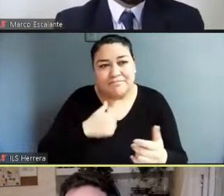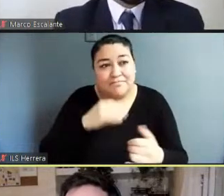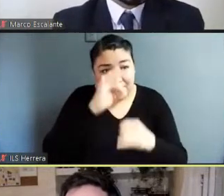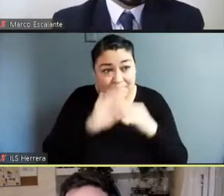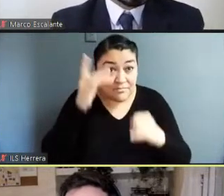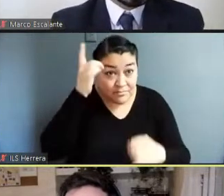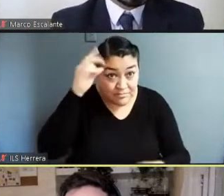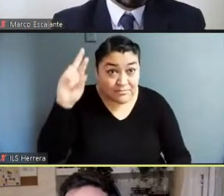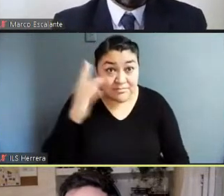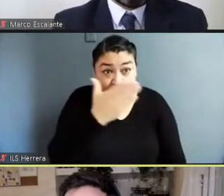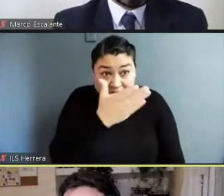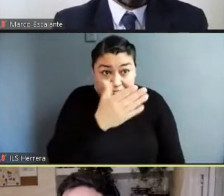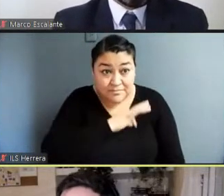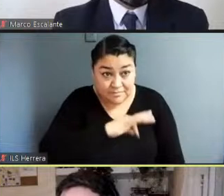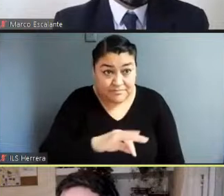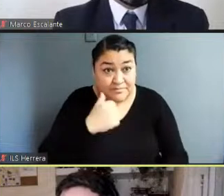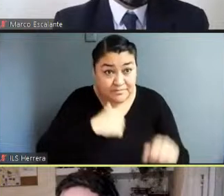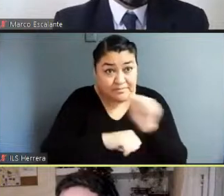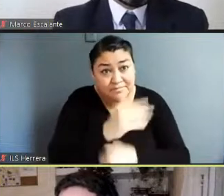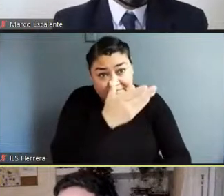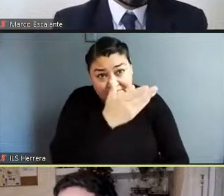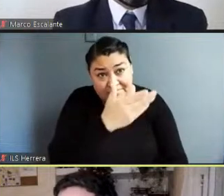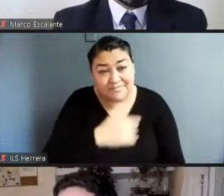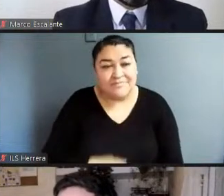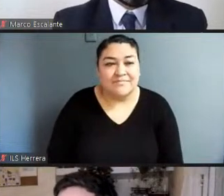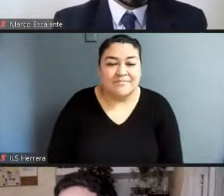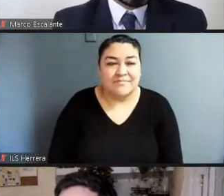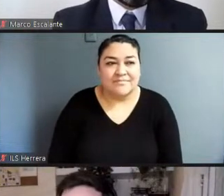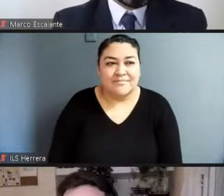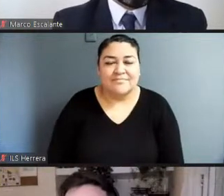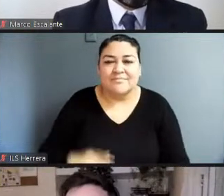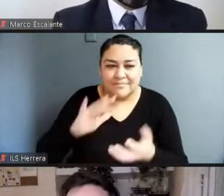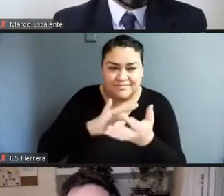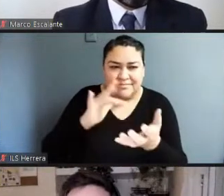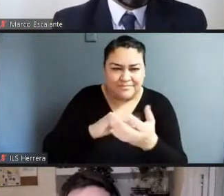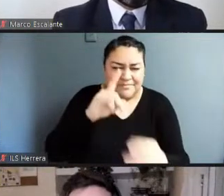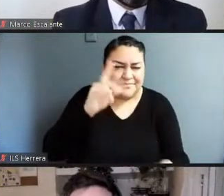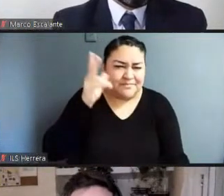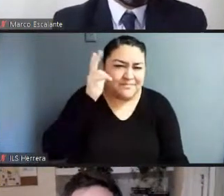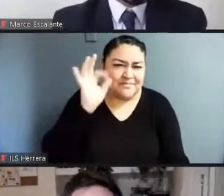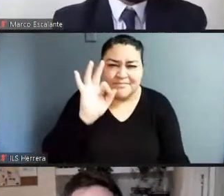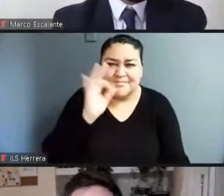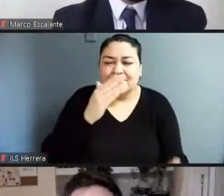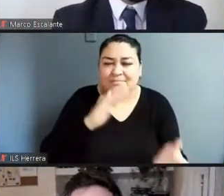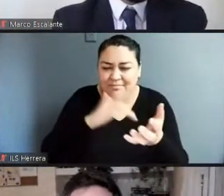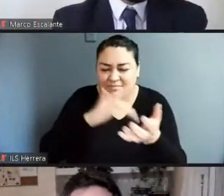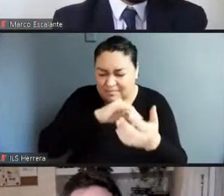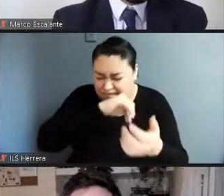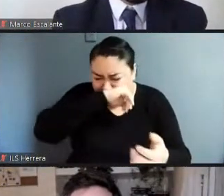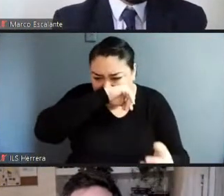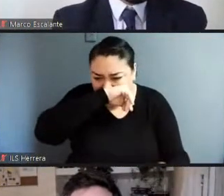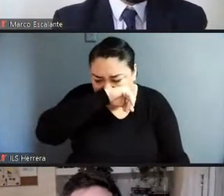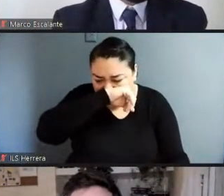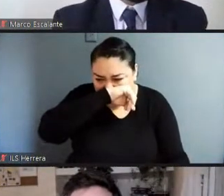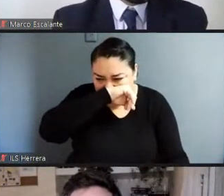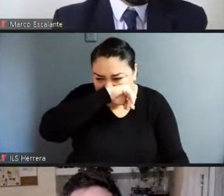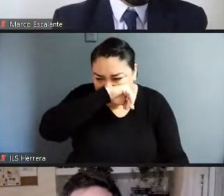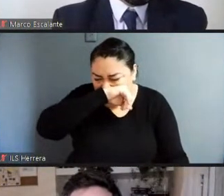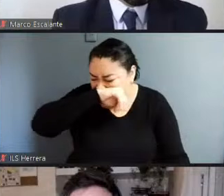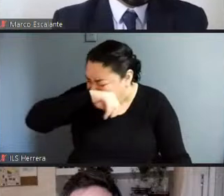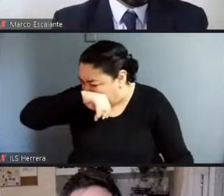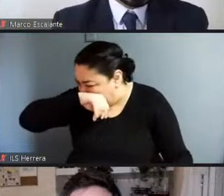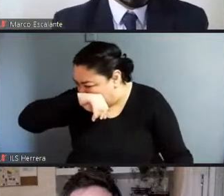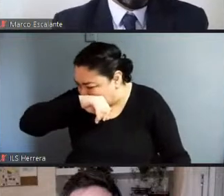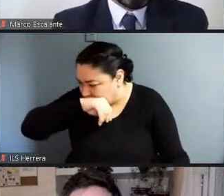to end. Can you hear us, doctor? You have the floor. Yes, thanks, Alejandro. I would like to